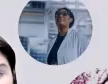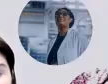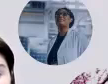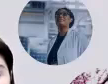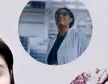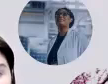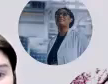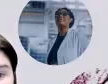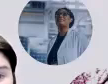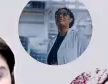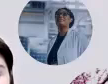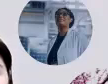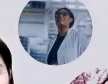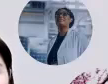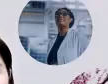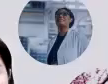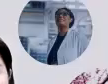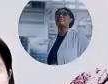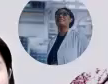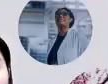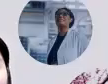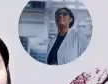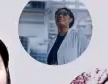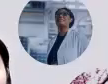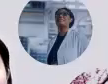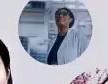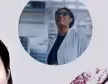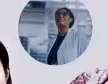work supported by the National Science Foundation under grant number